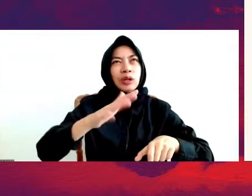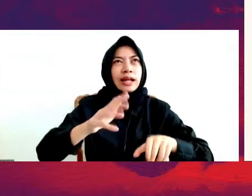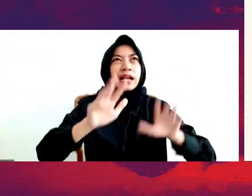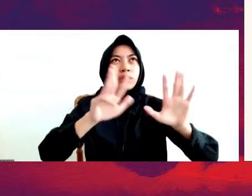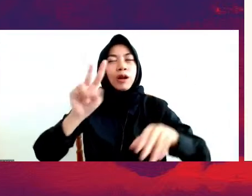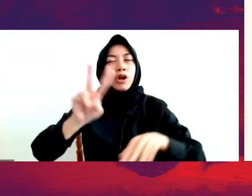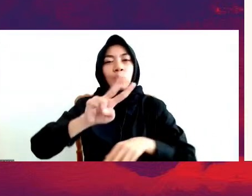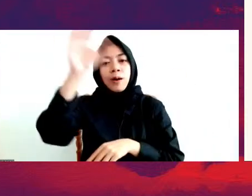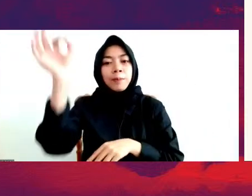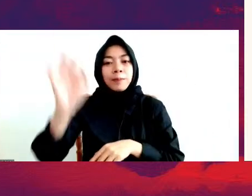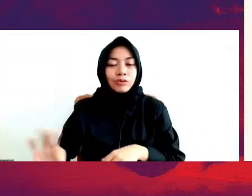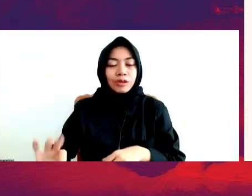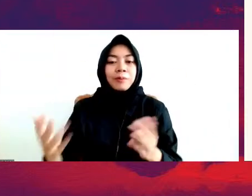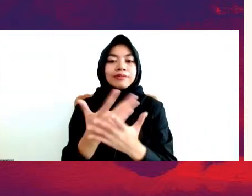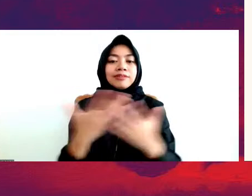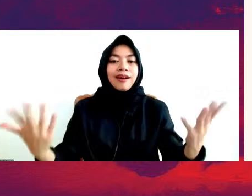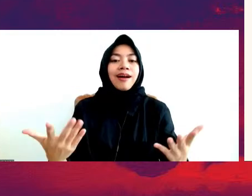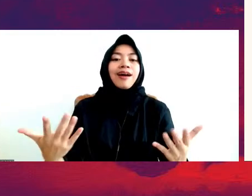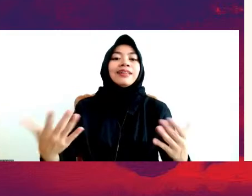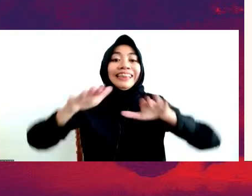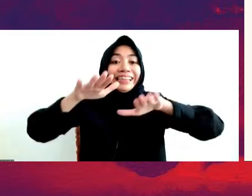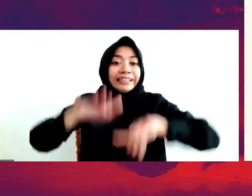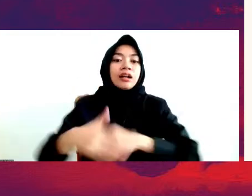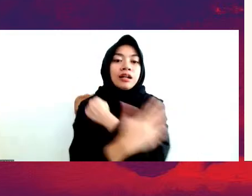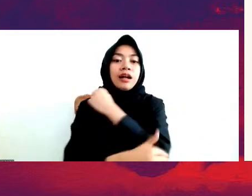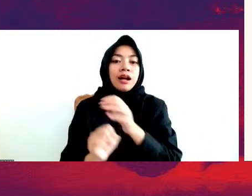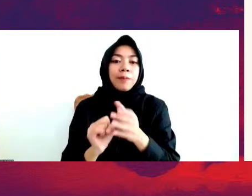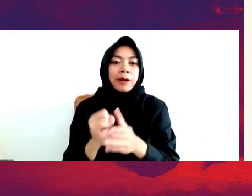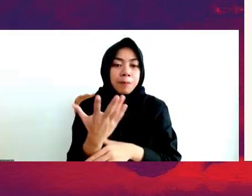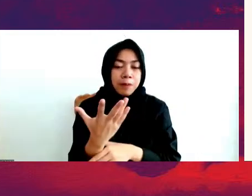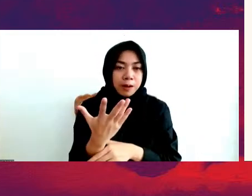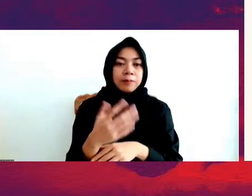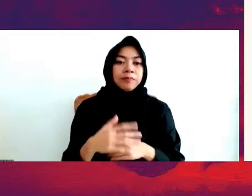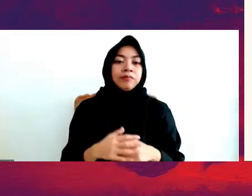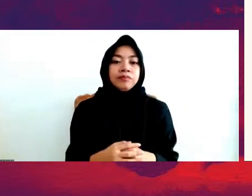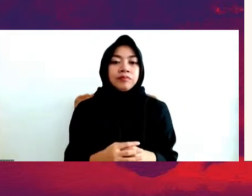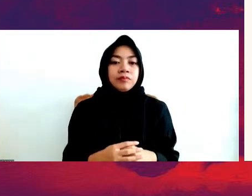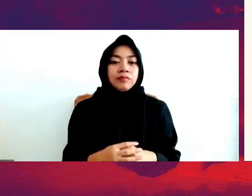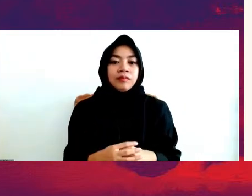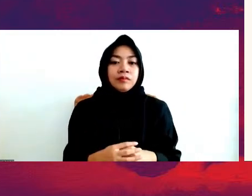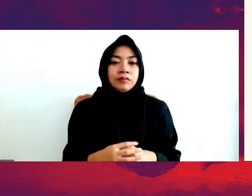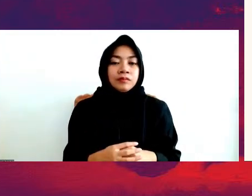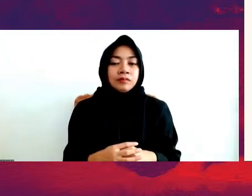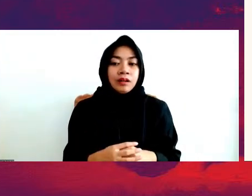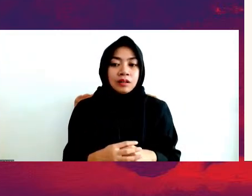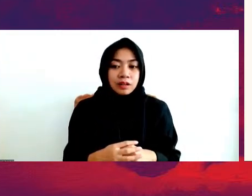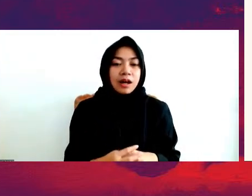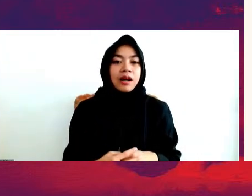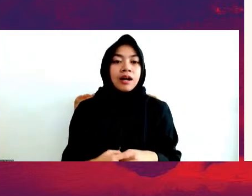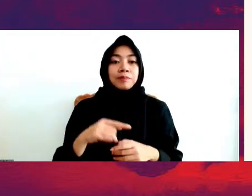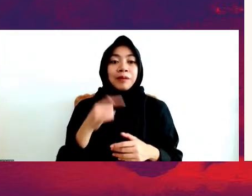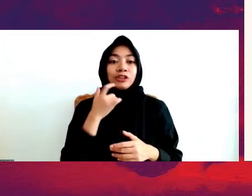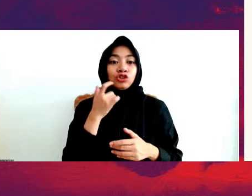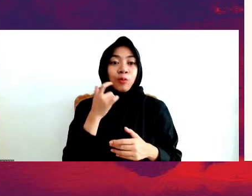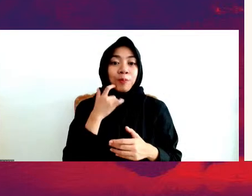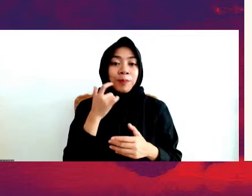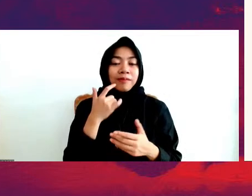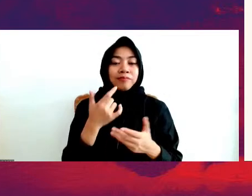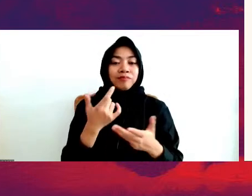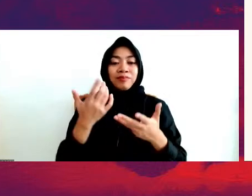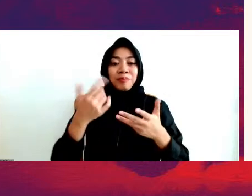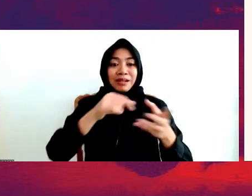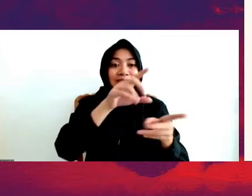global MPI is that it's also it has a high resolution lens. It means you can zoom in